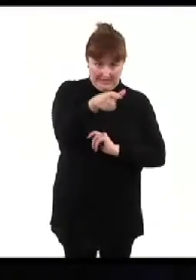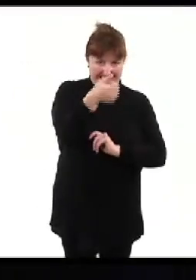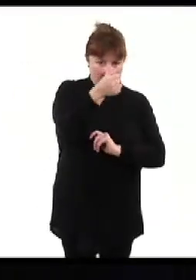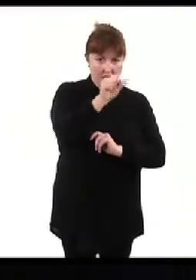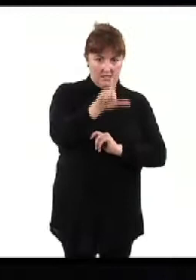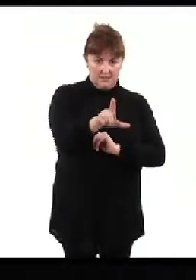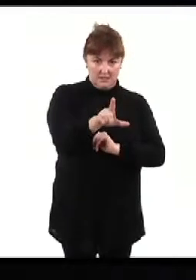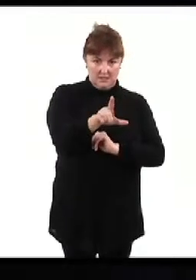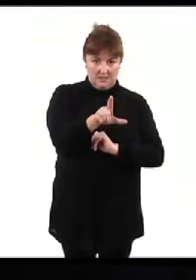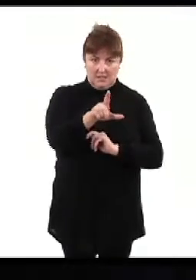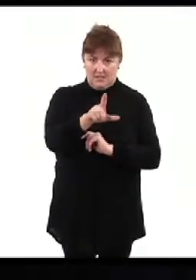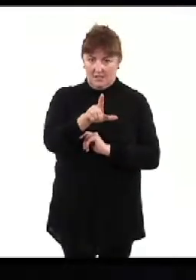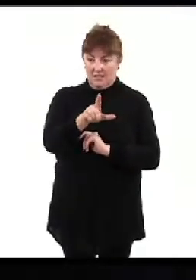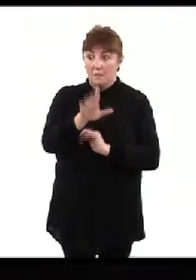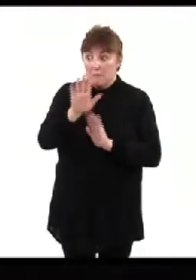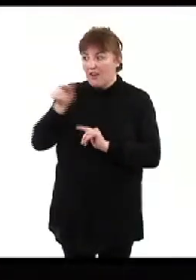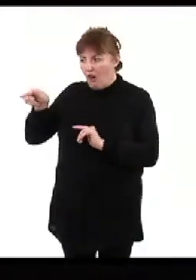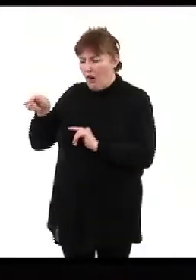produced pantomimes for.